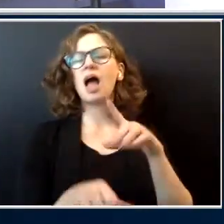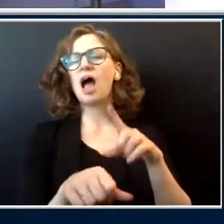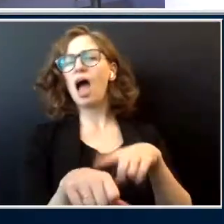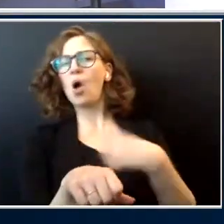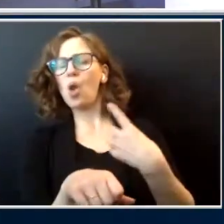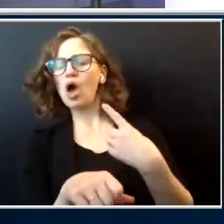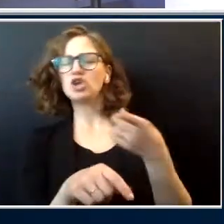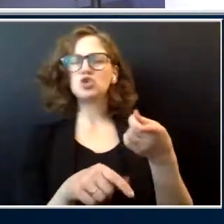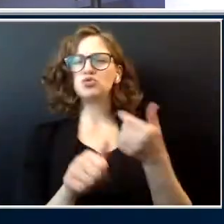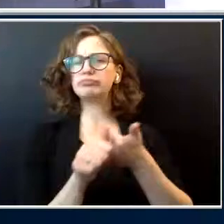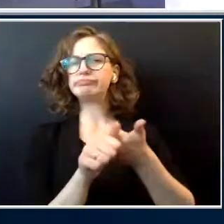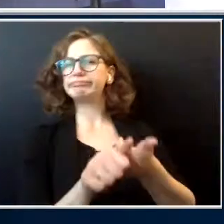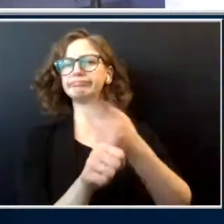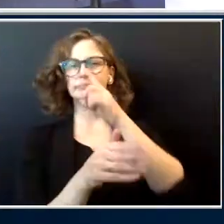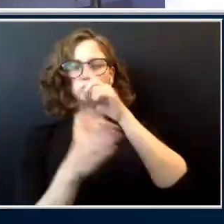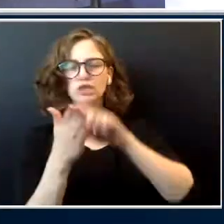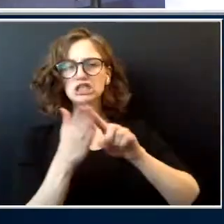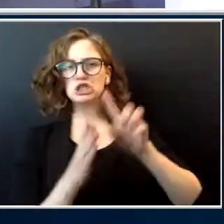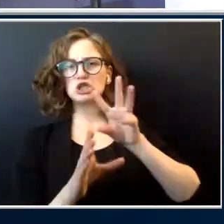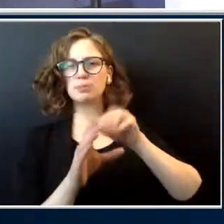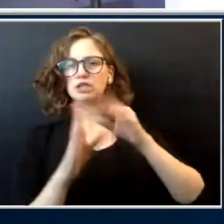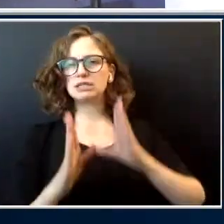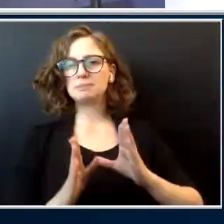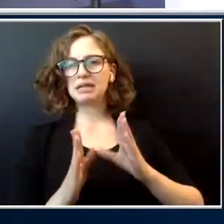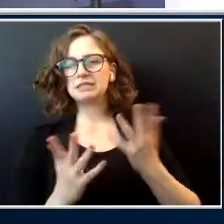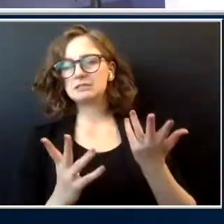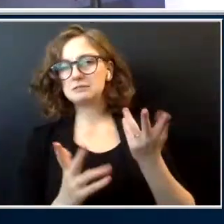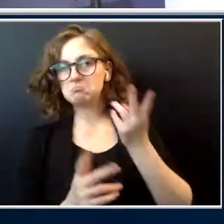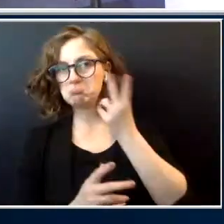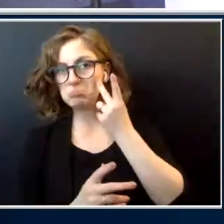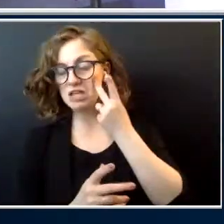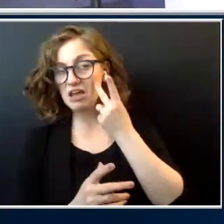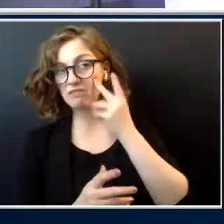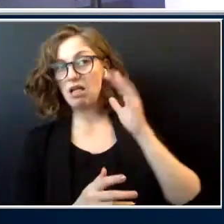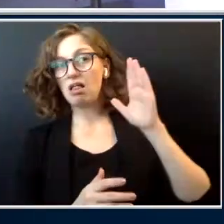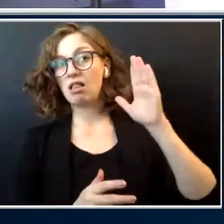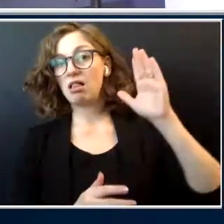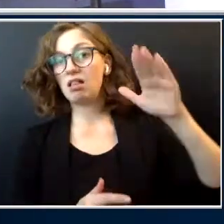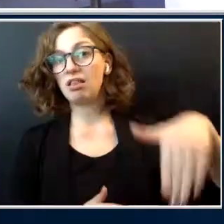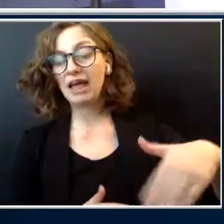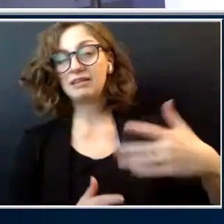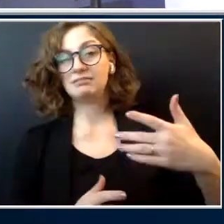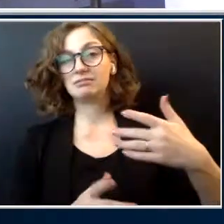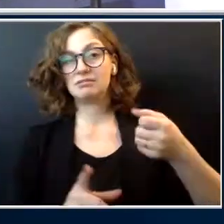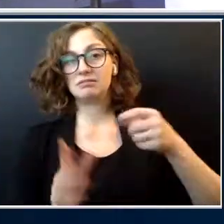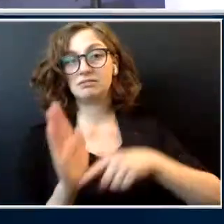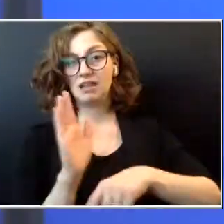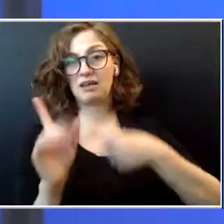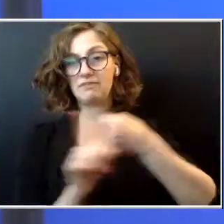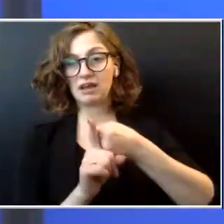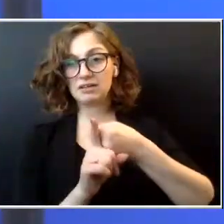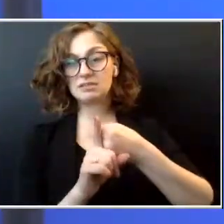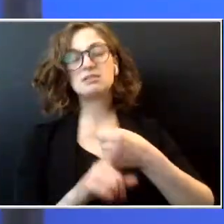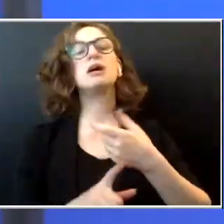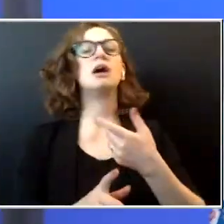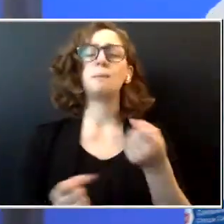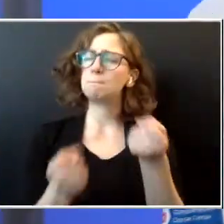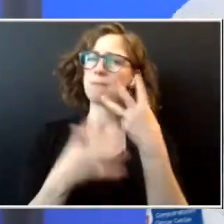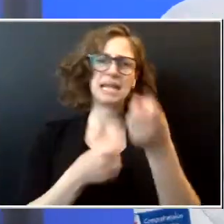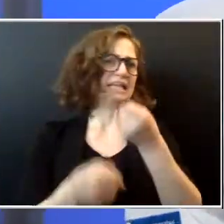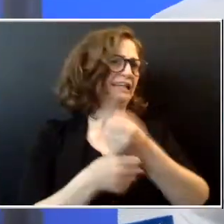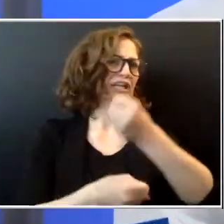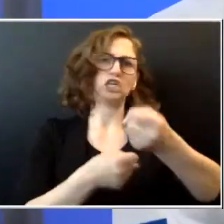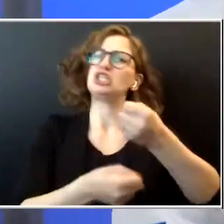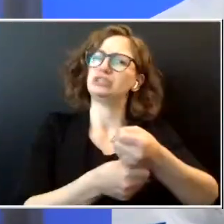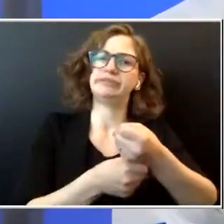to make sure there aren't any late side effects? Years, actually. So with any current clinical trial and